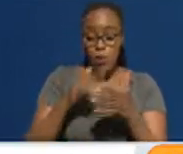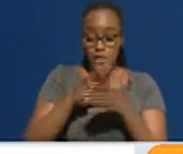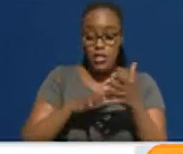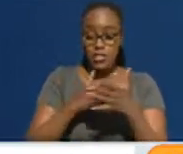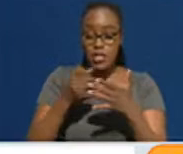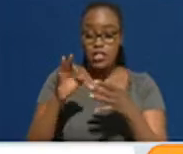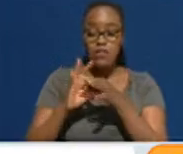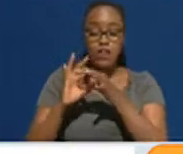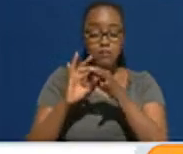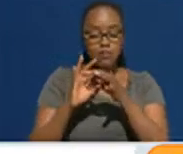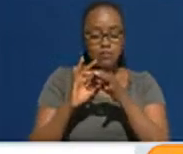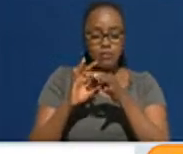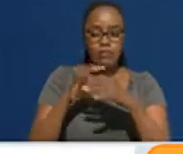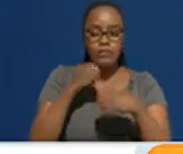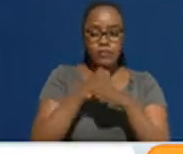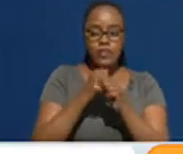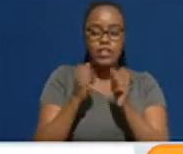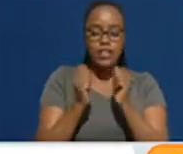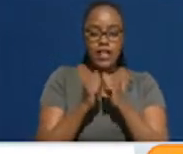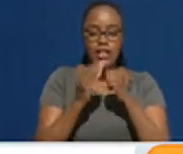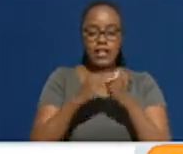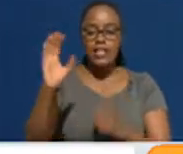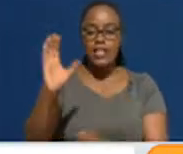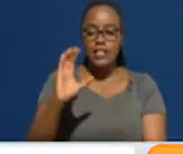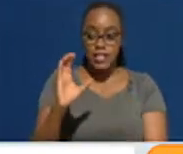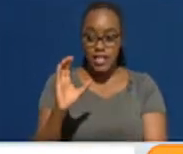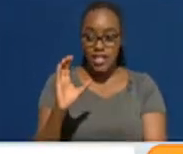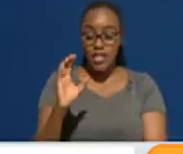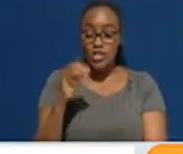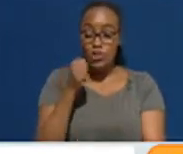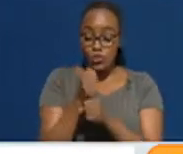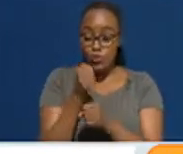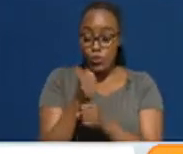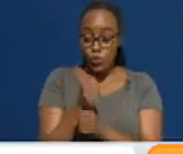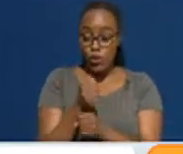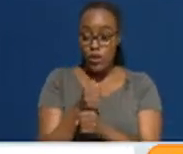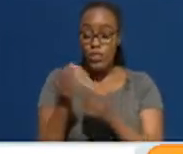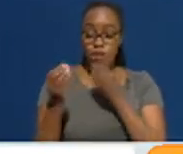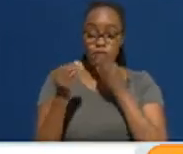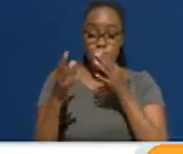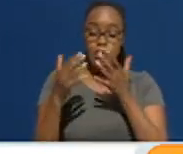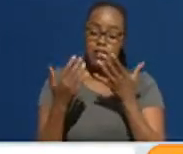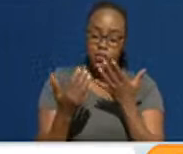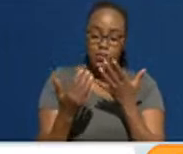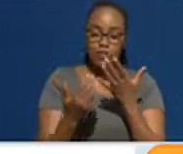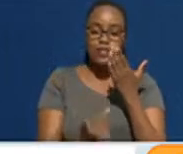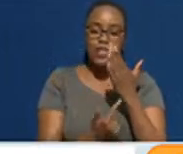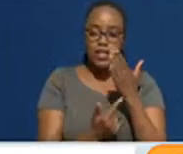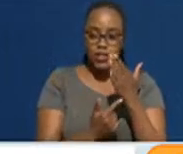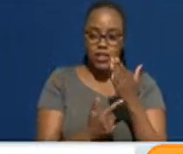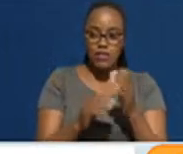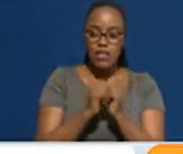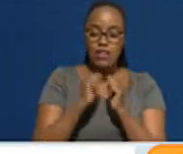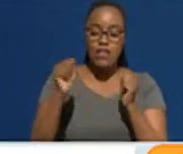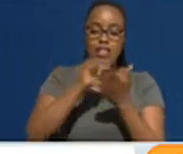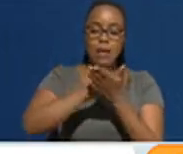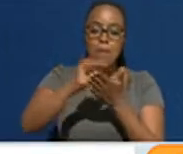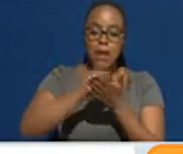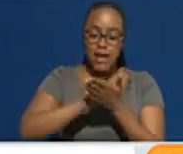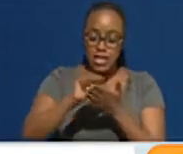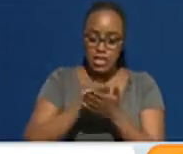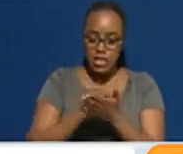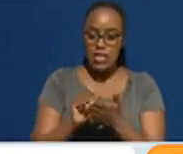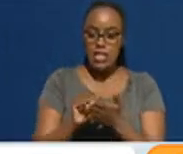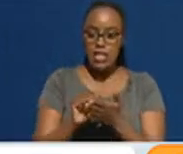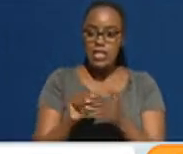of governance designed in the 19th century, designed to operate on information technology of the 15th century, which is the printing press, to deal